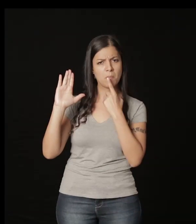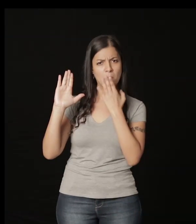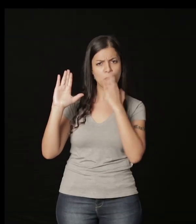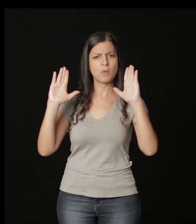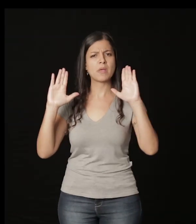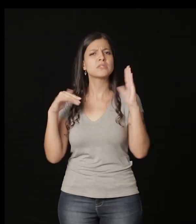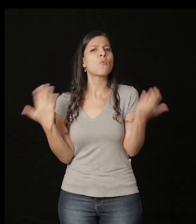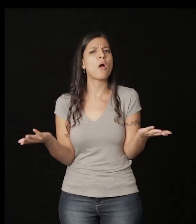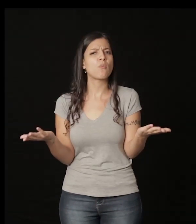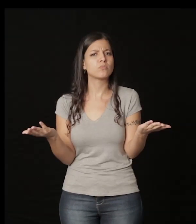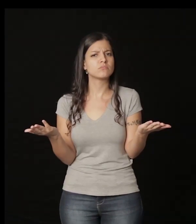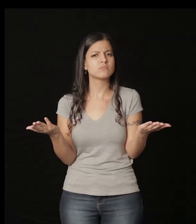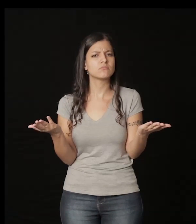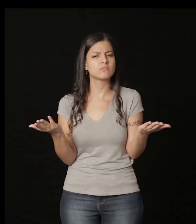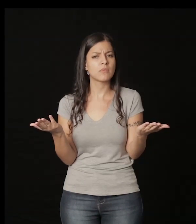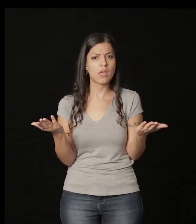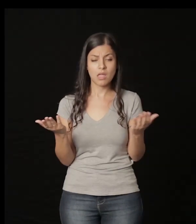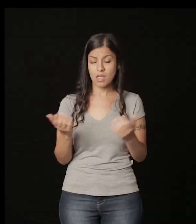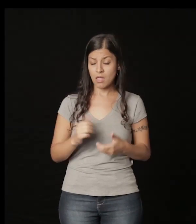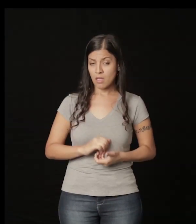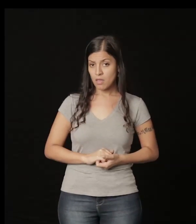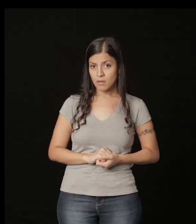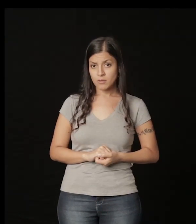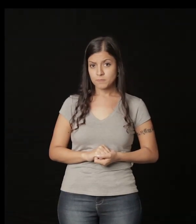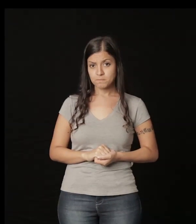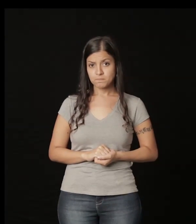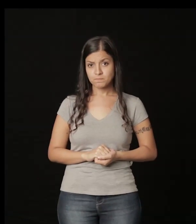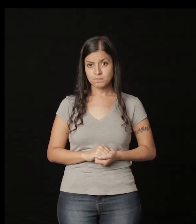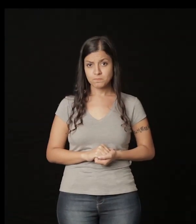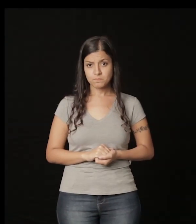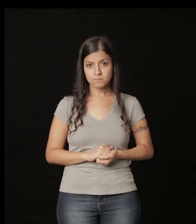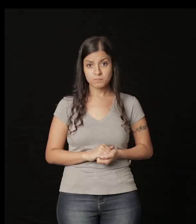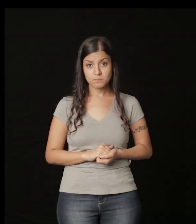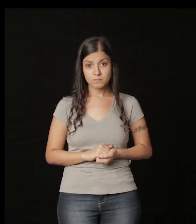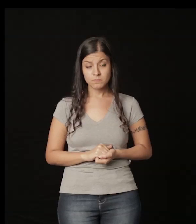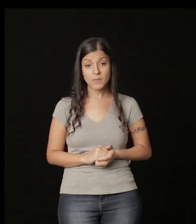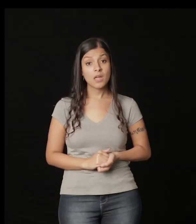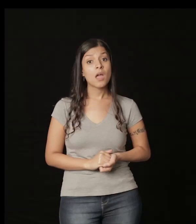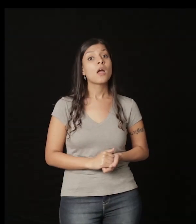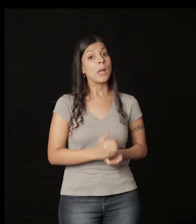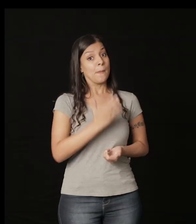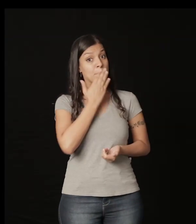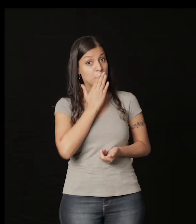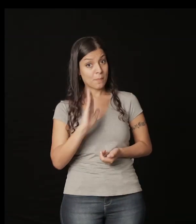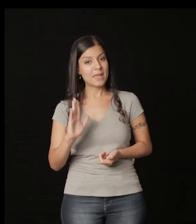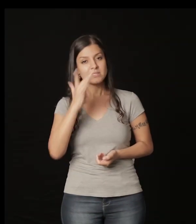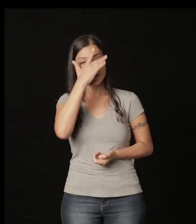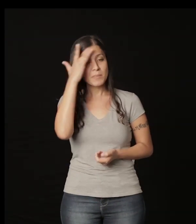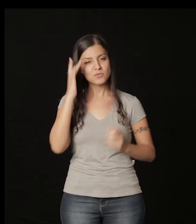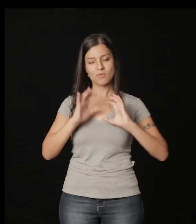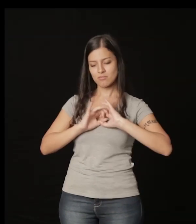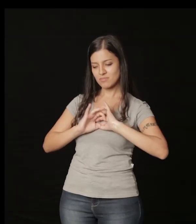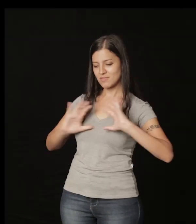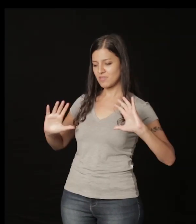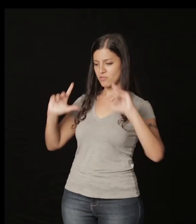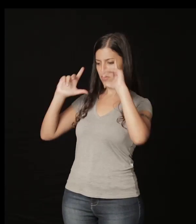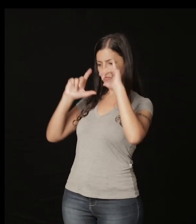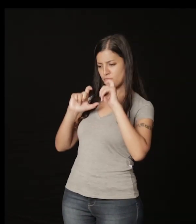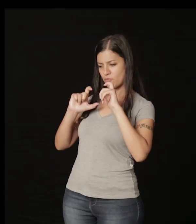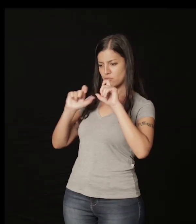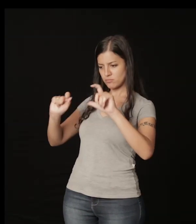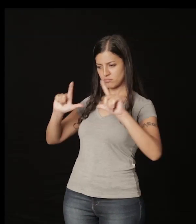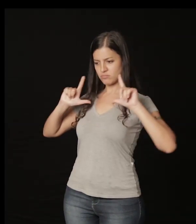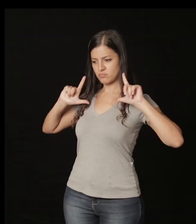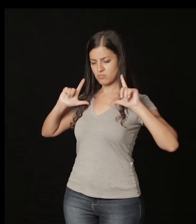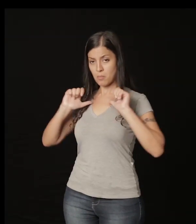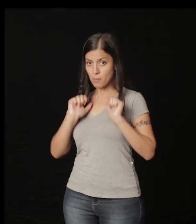é essa? Essa promessa faz com que as pessoas sejam mais disponíveis para serem fotografadas? É